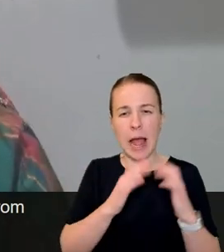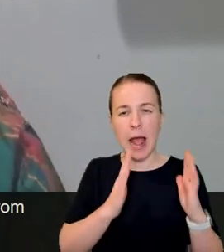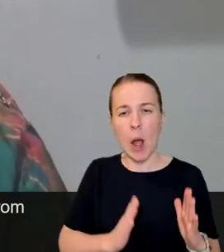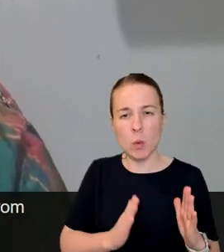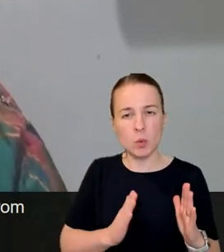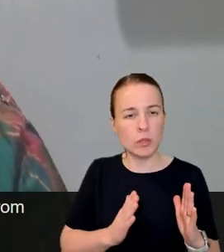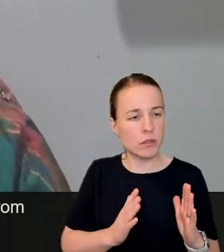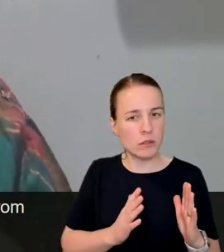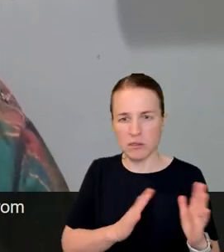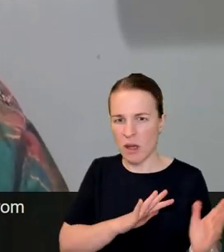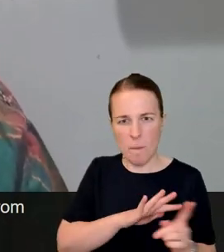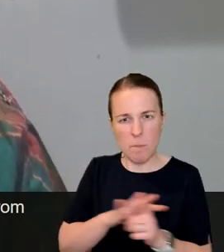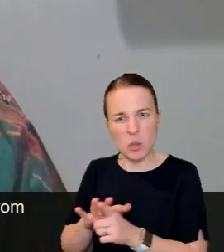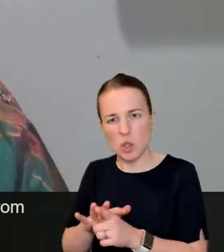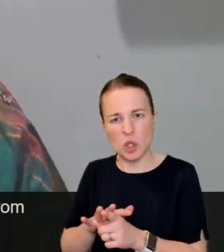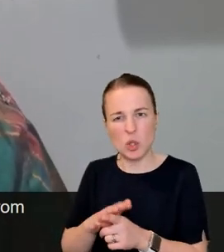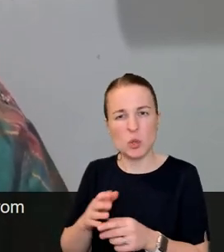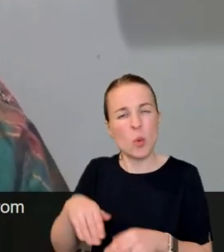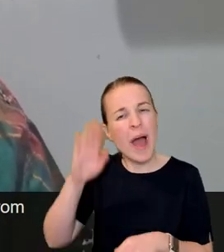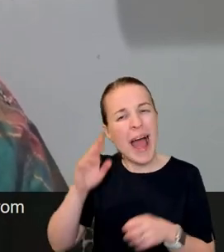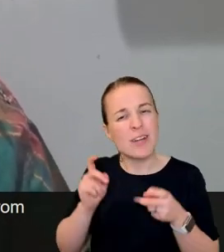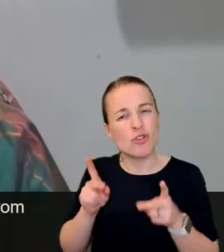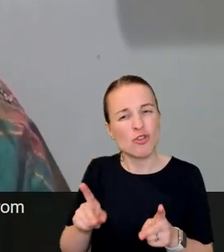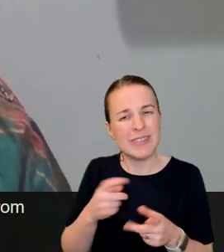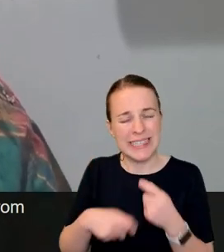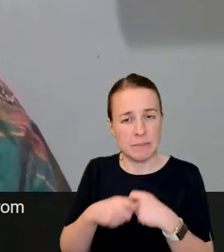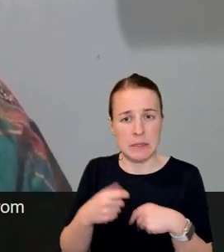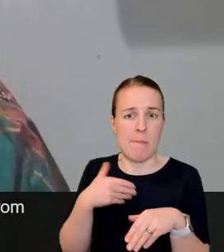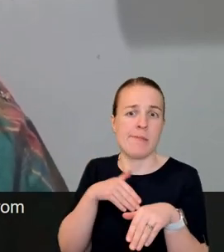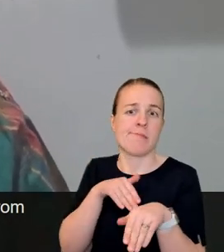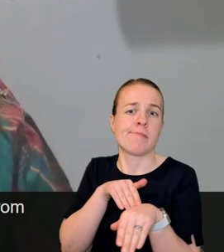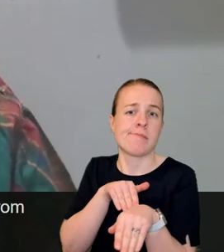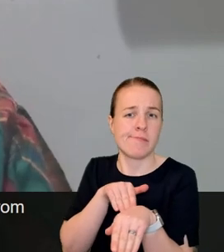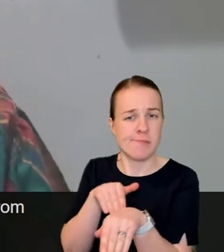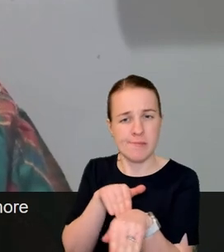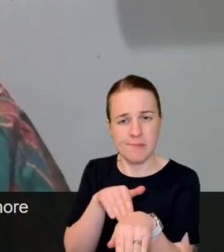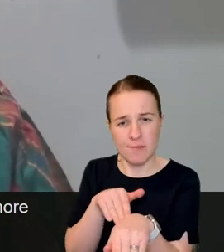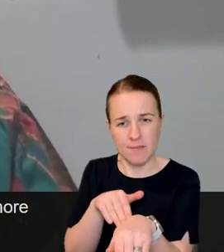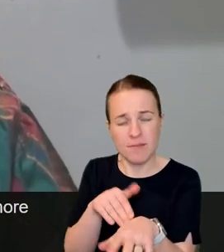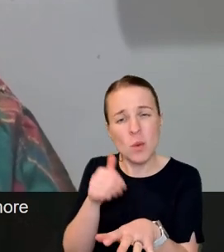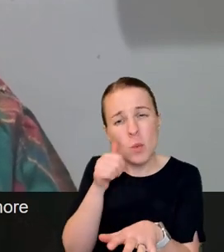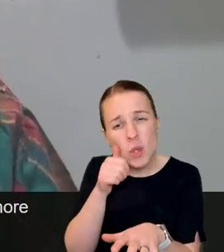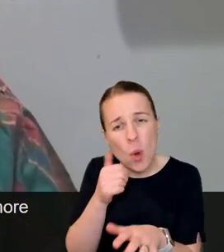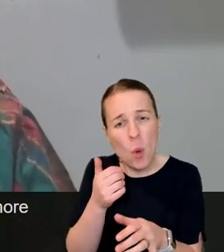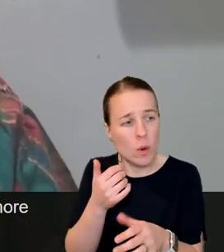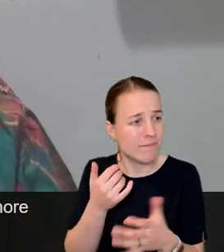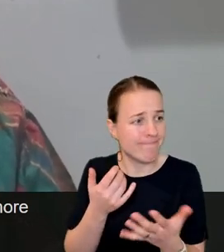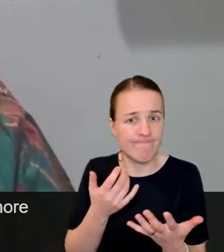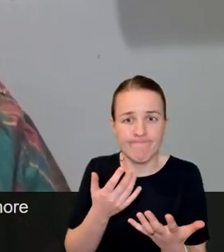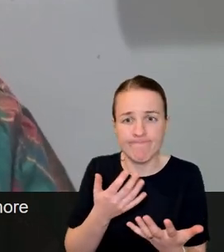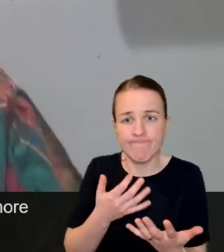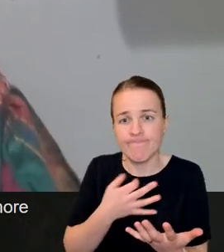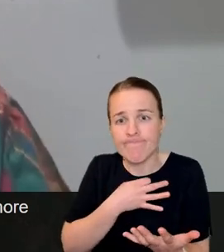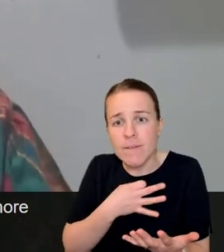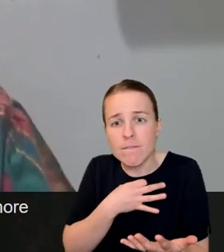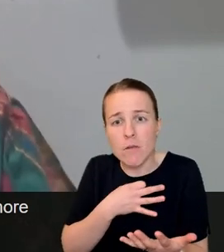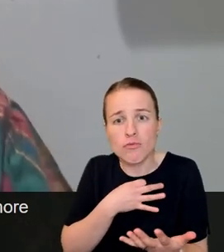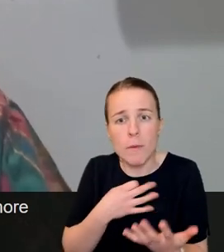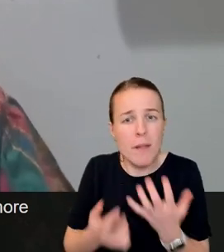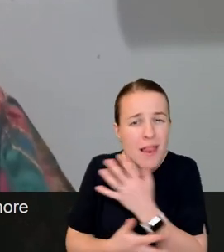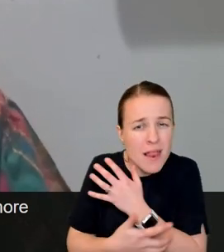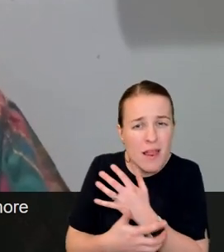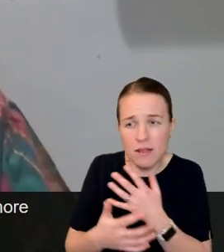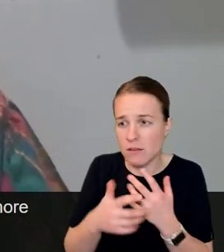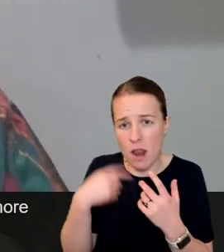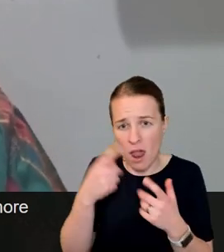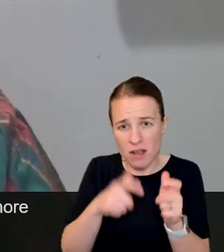the high streets, and which have become more and more clogged, where we know some of the most vulnerable Londoners live, who don't even drive themselves